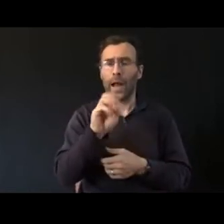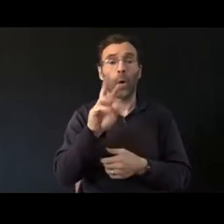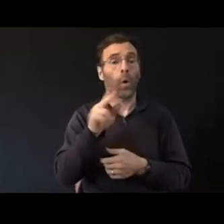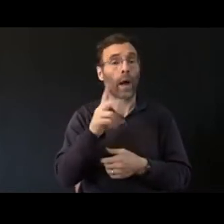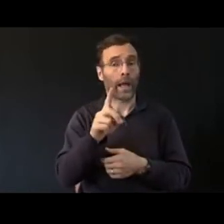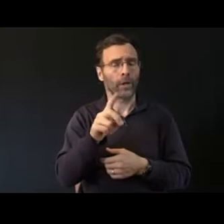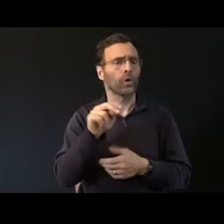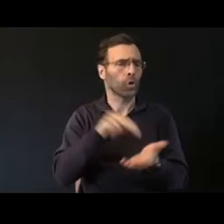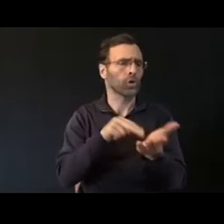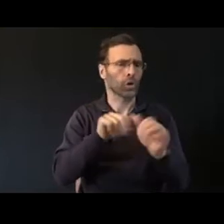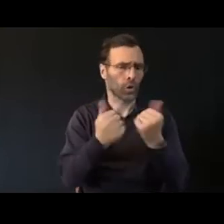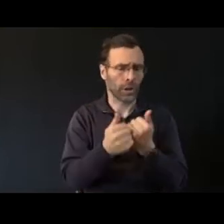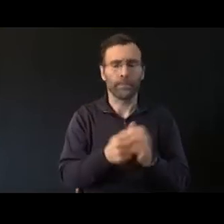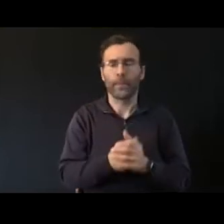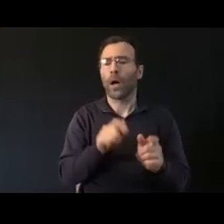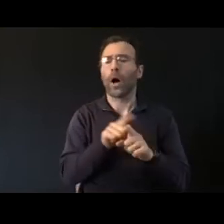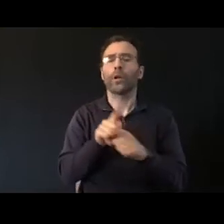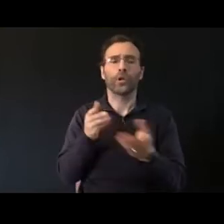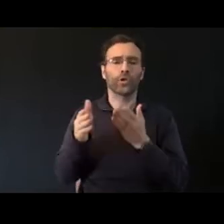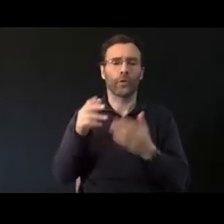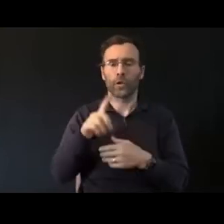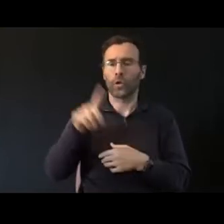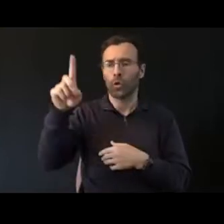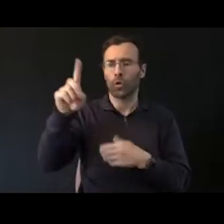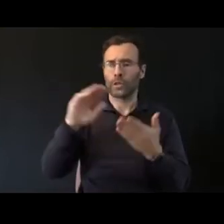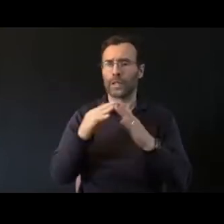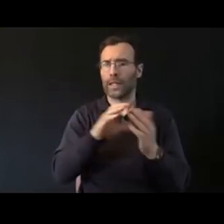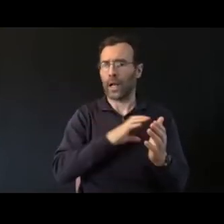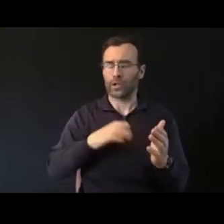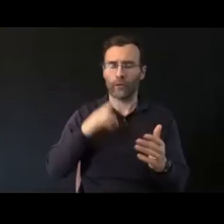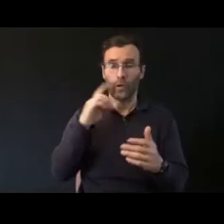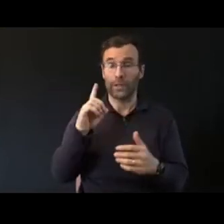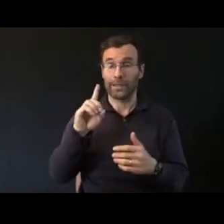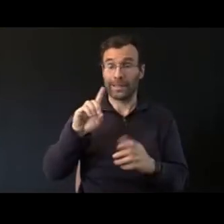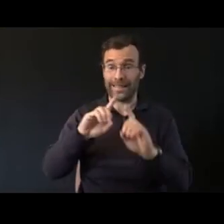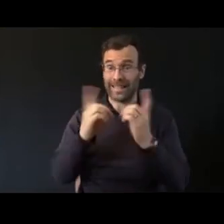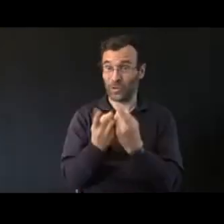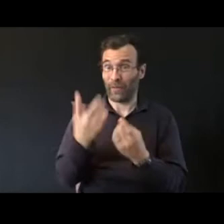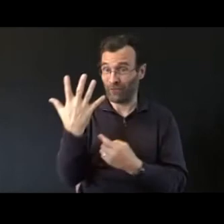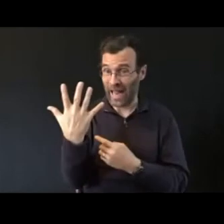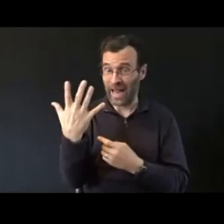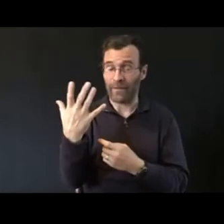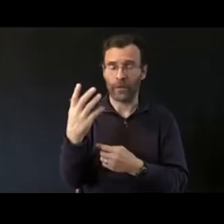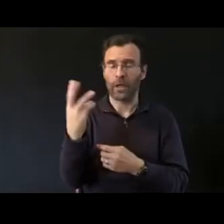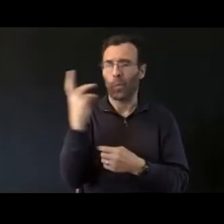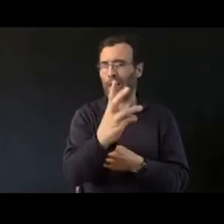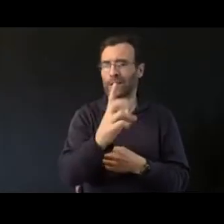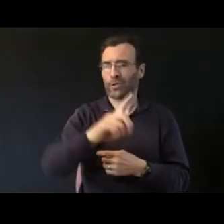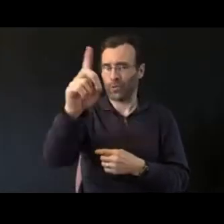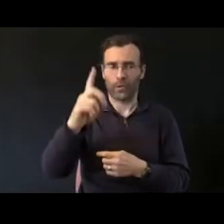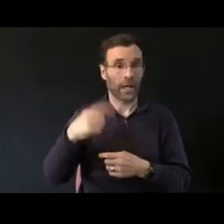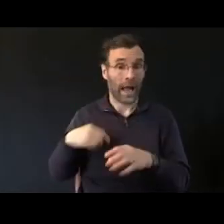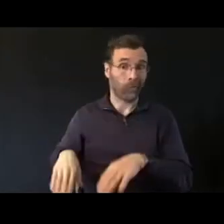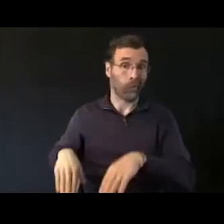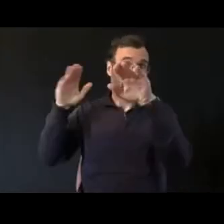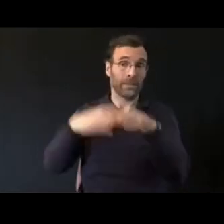serve as Duluth City Council in Western Duluth for District 5. And so I've raised my 2